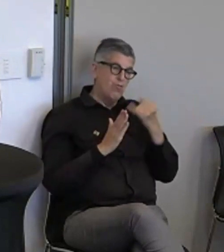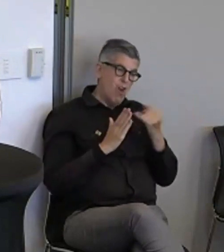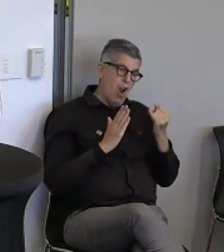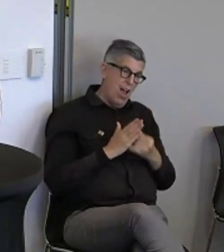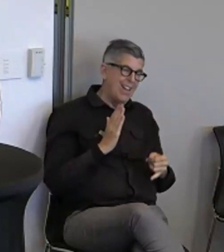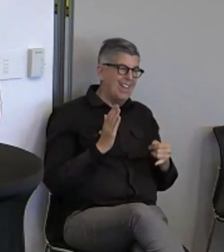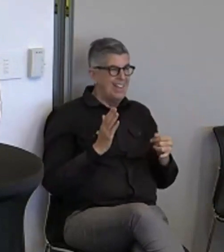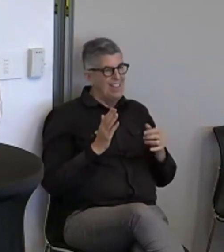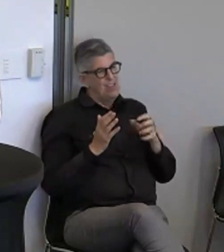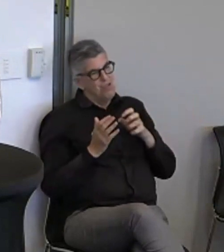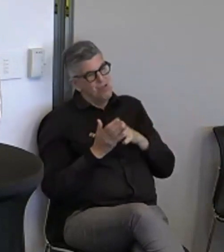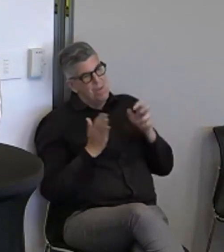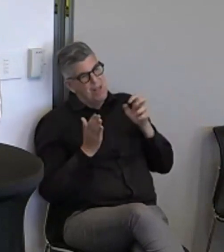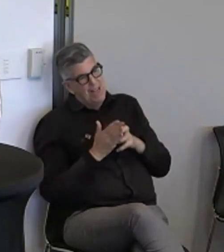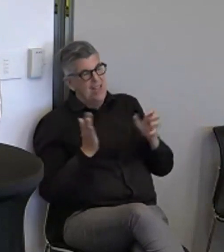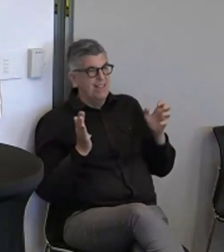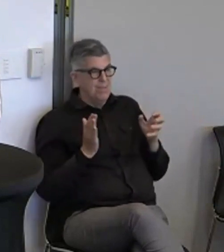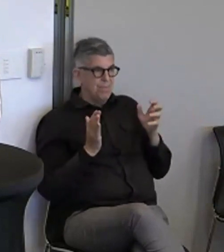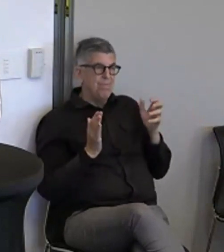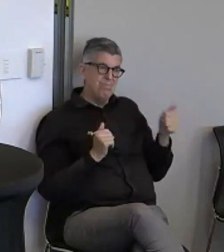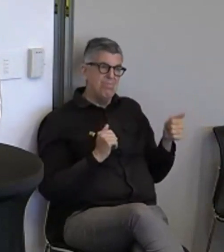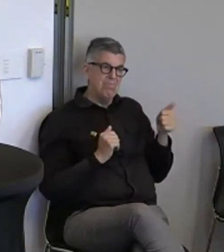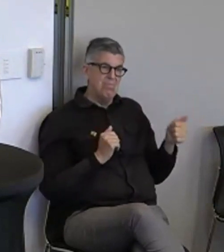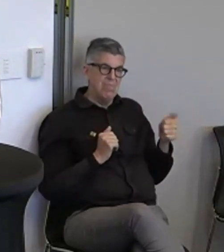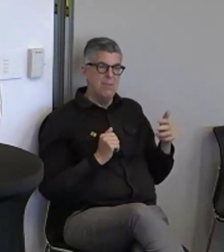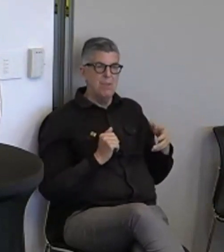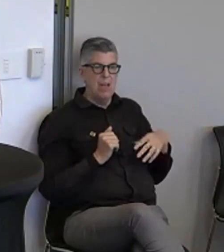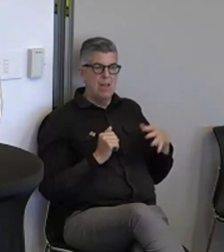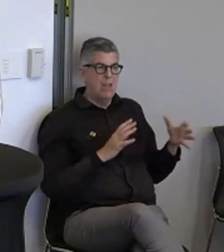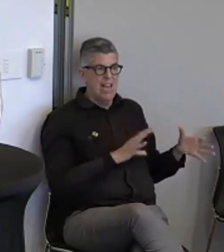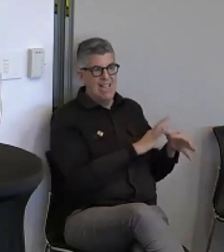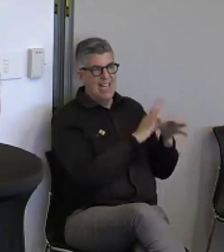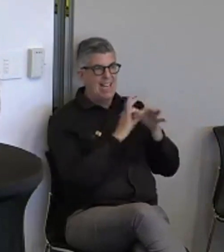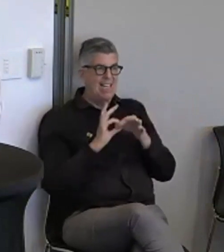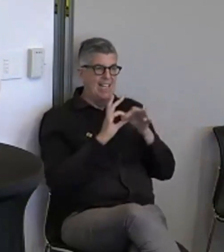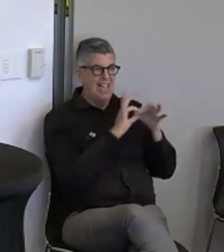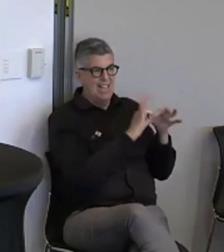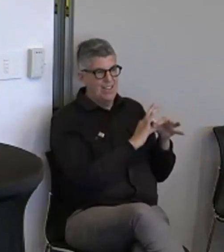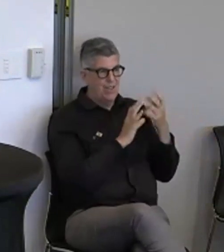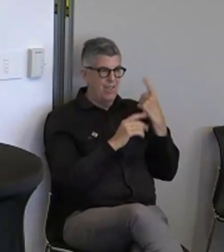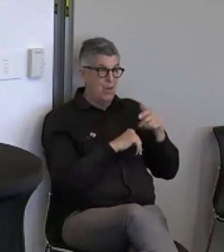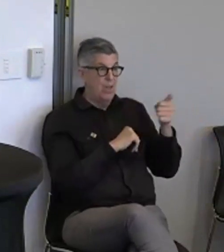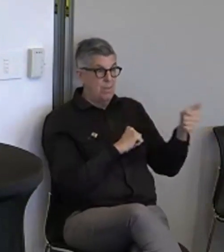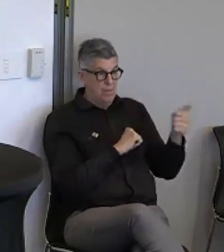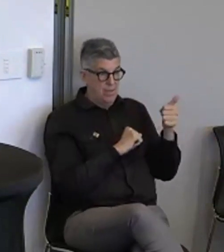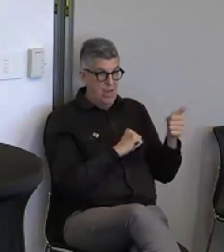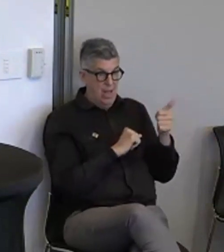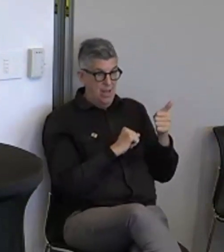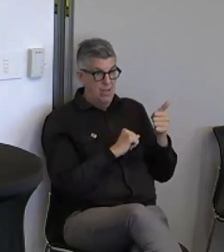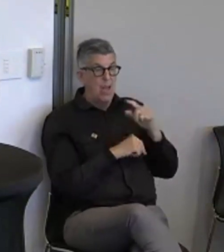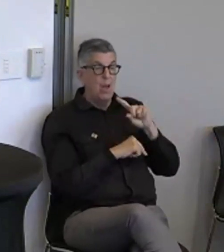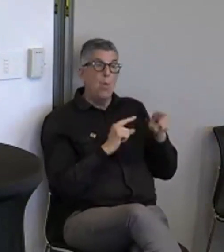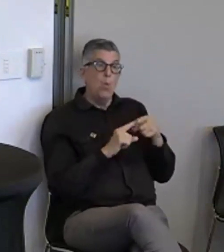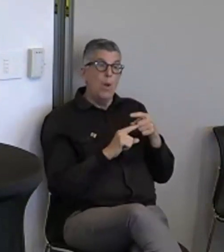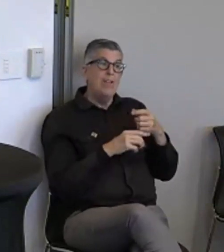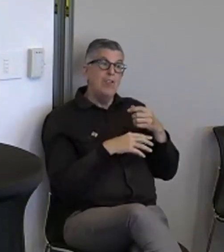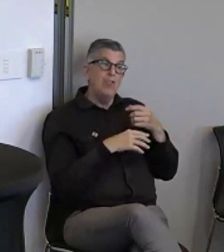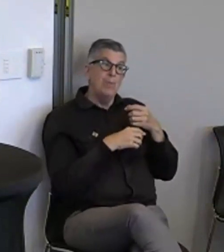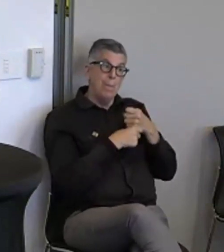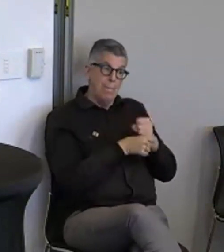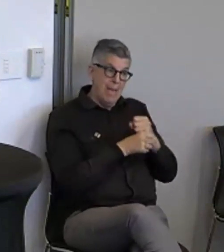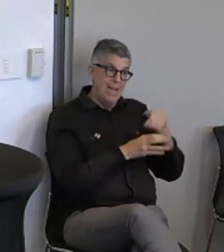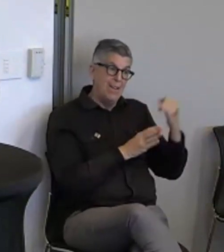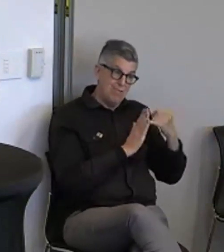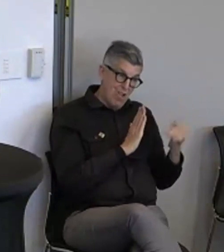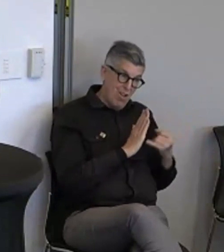and scribbling, and making those connections for themselves and all the learning that comes from making your own graphics and your own pictures.